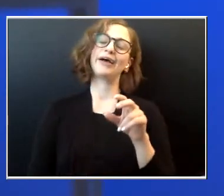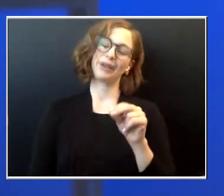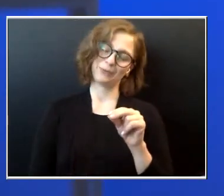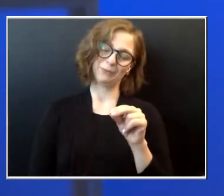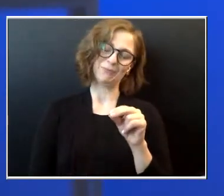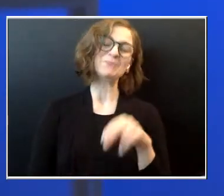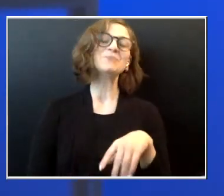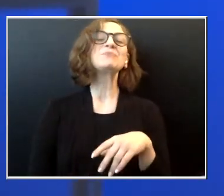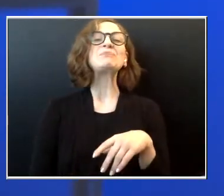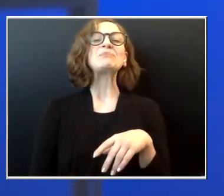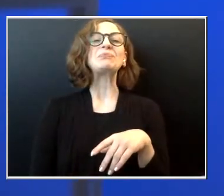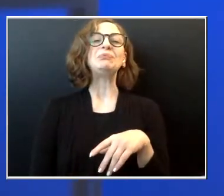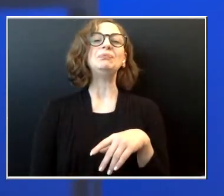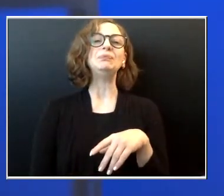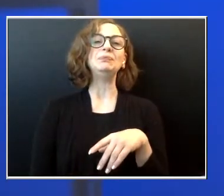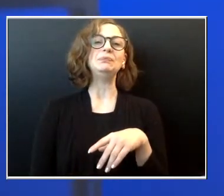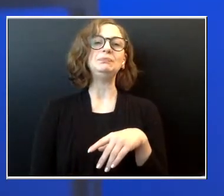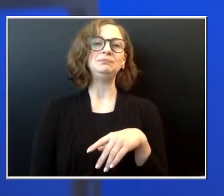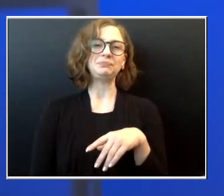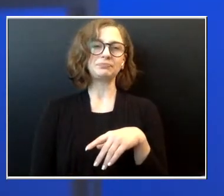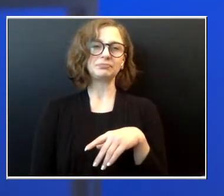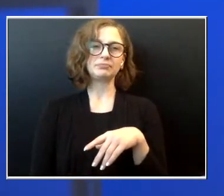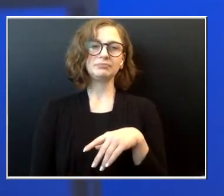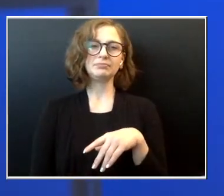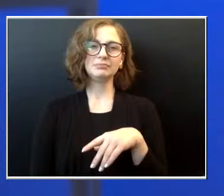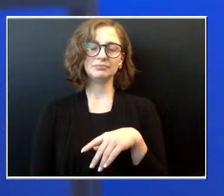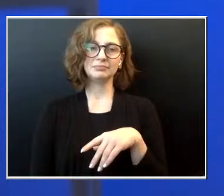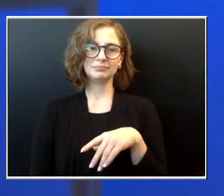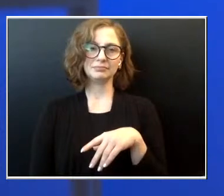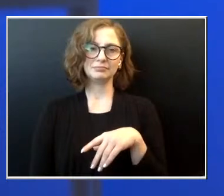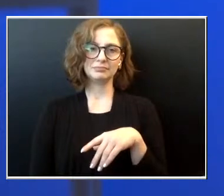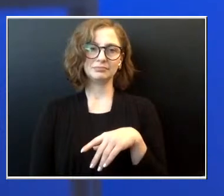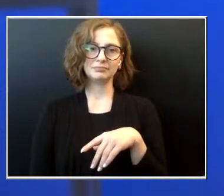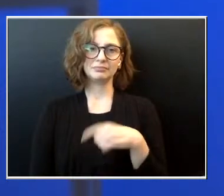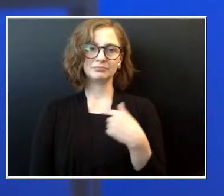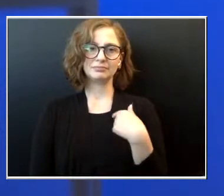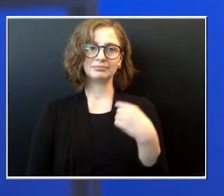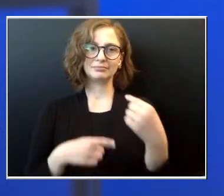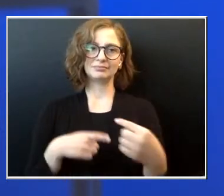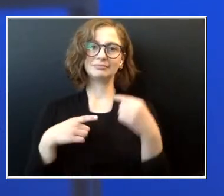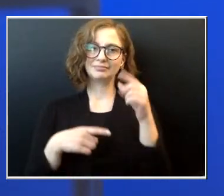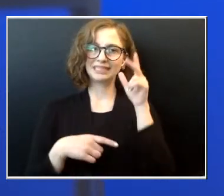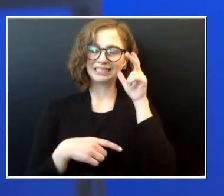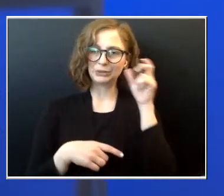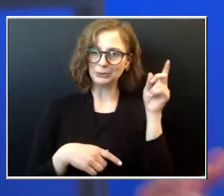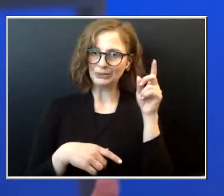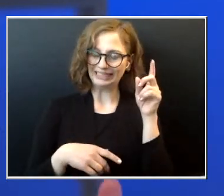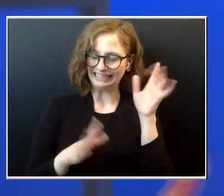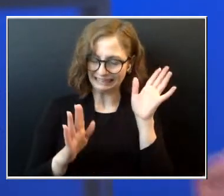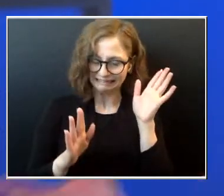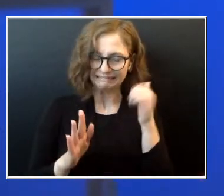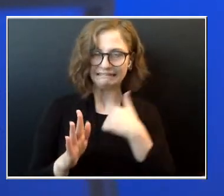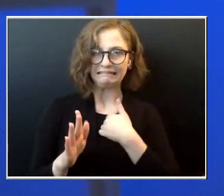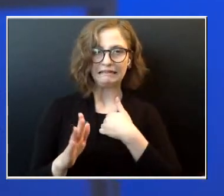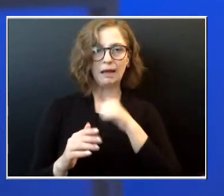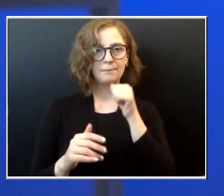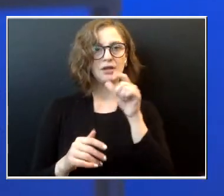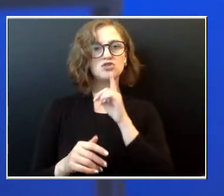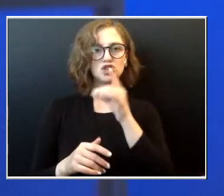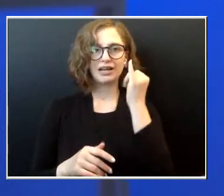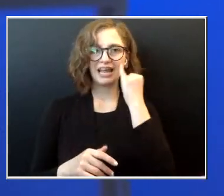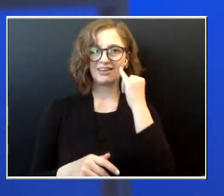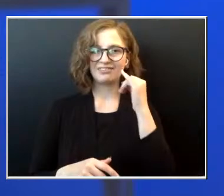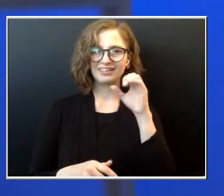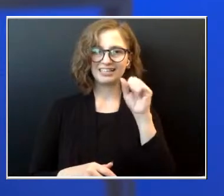There are, I think, I'm having a little trouble hearing you, and I'm not sure if this is Sarah that wants to know about the